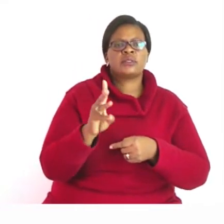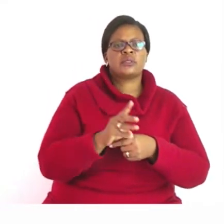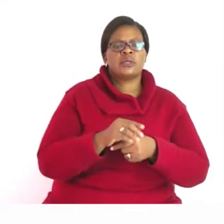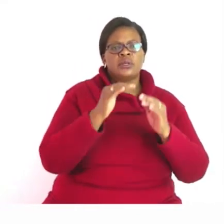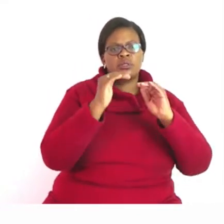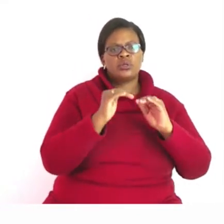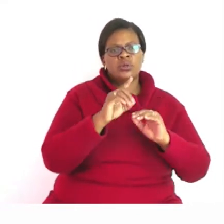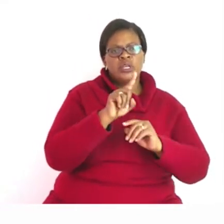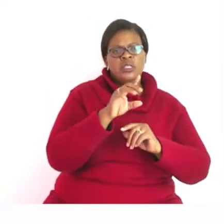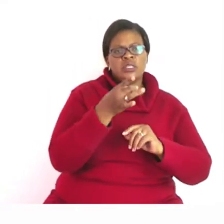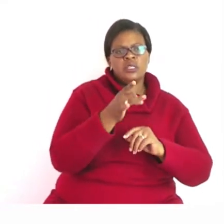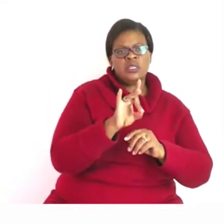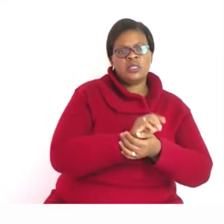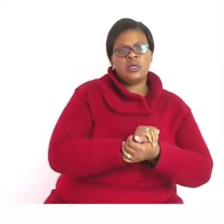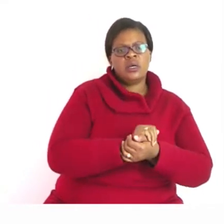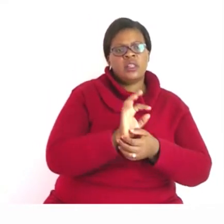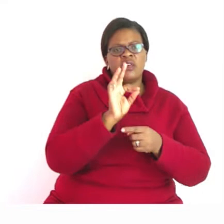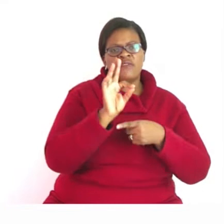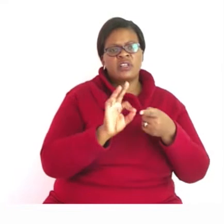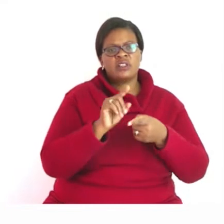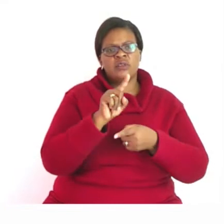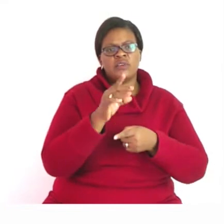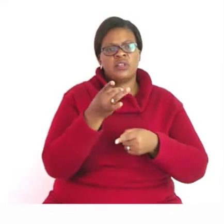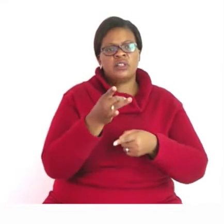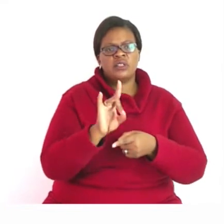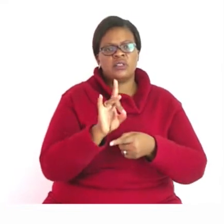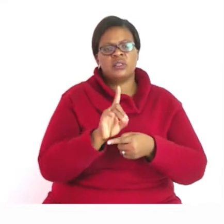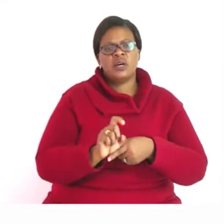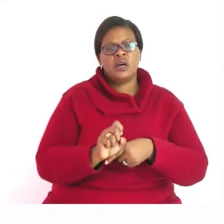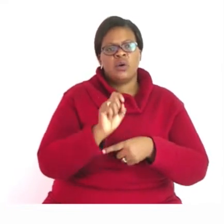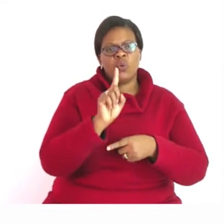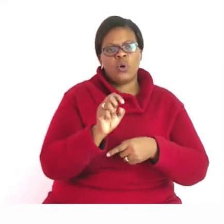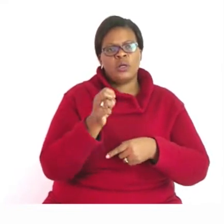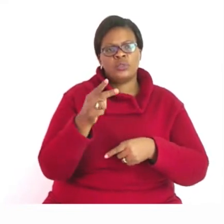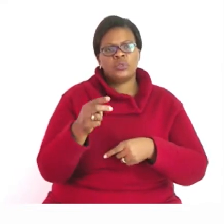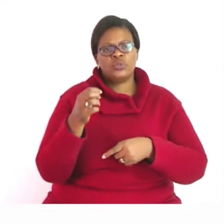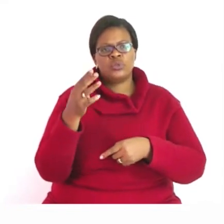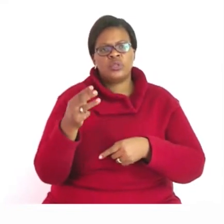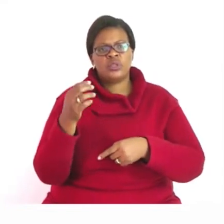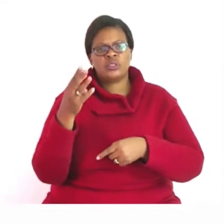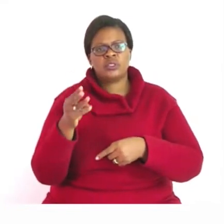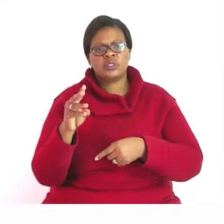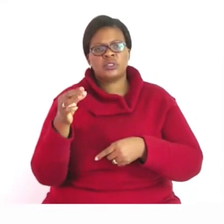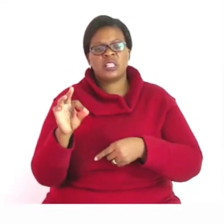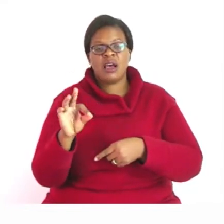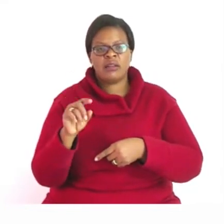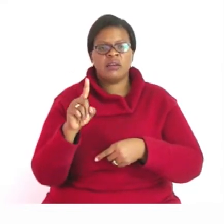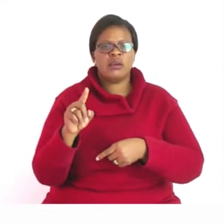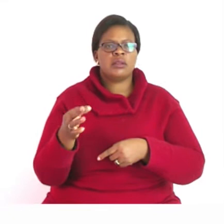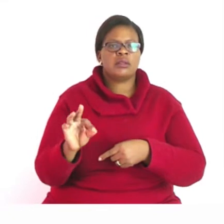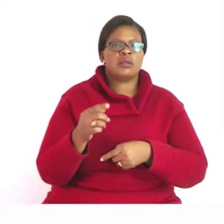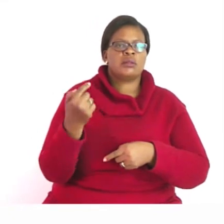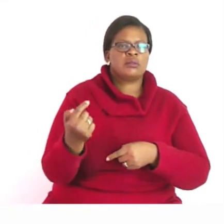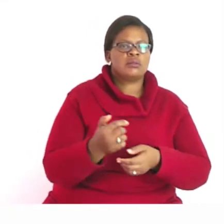18. The factors of 18 are 1, 2, 3, 6, 9,